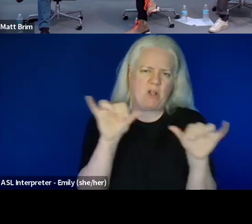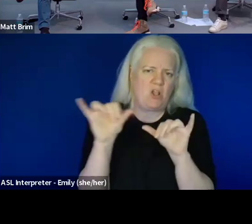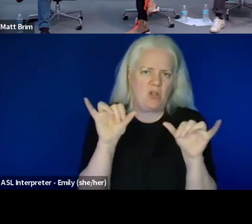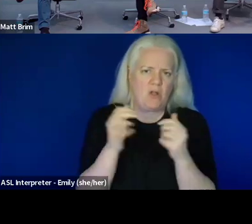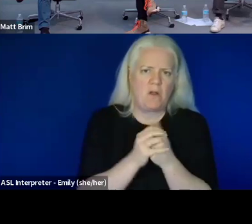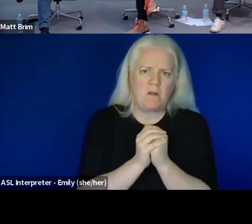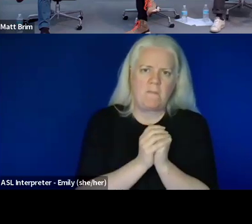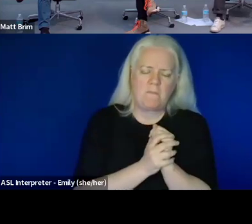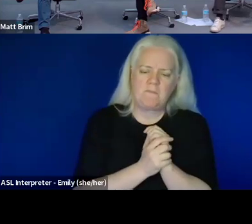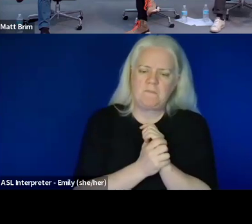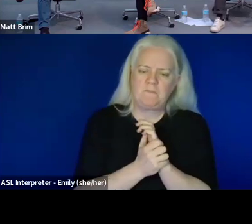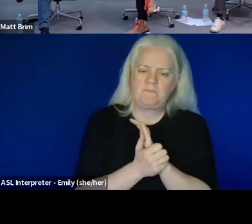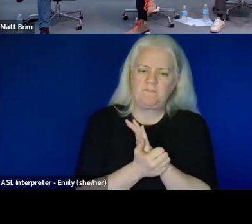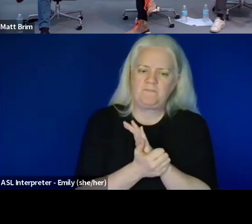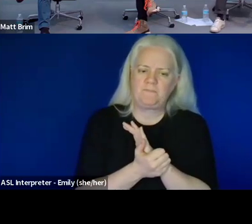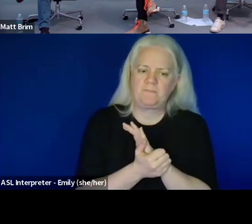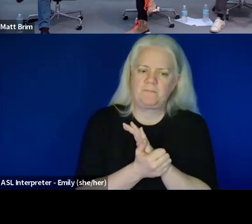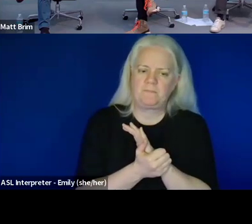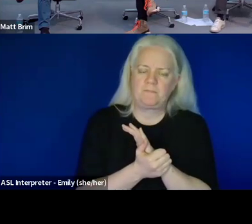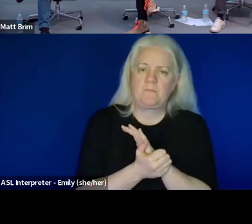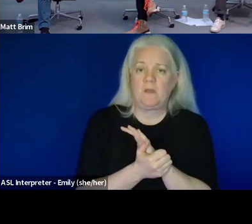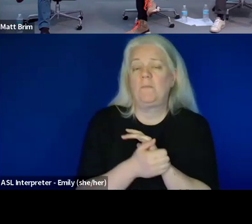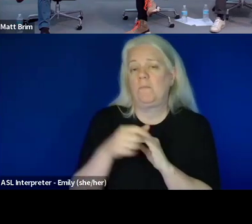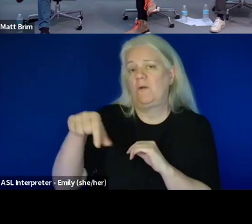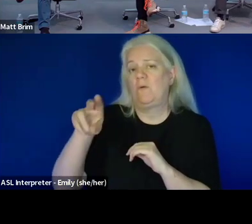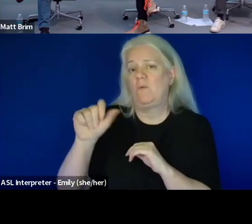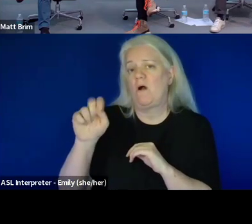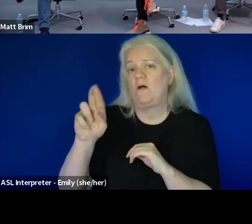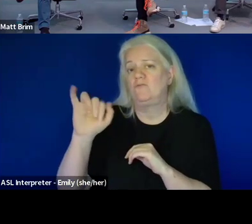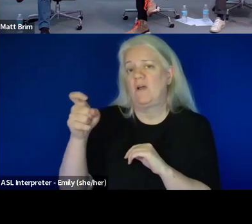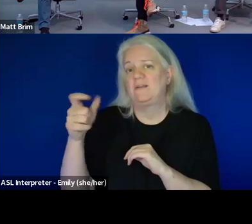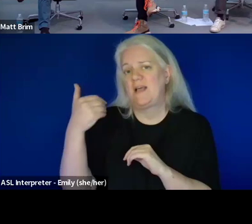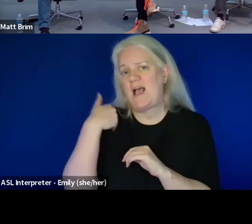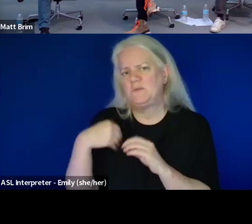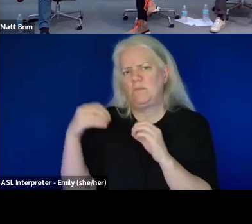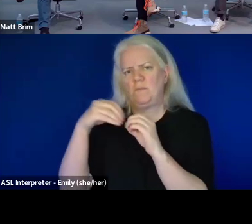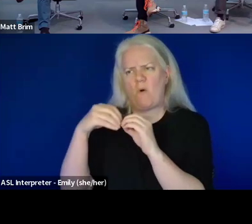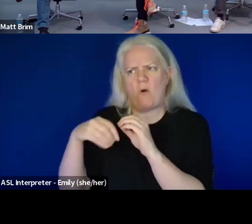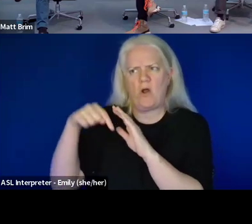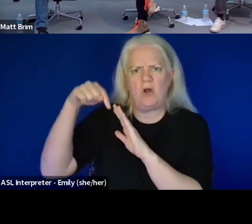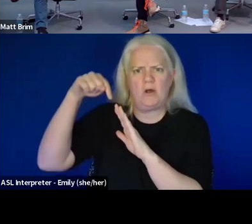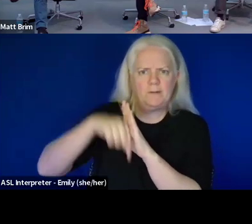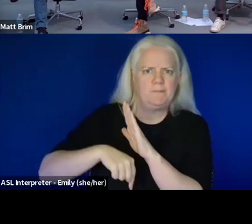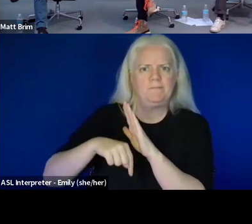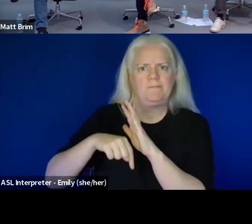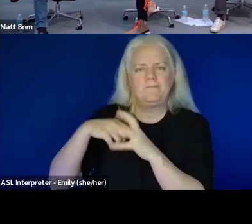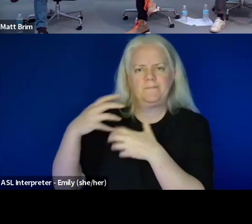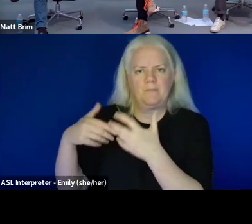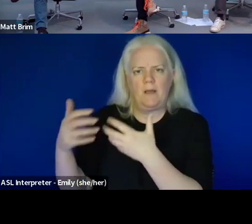but they have like a little bit more. There's a little bit more.